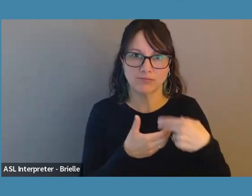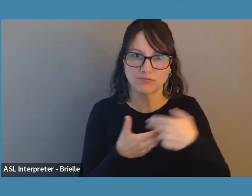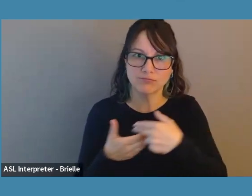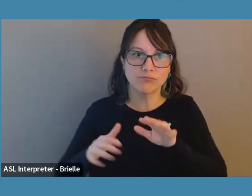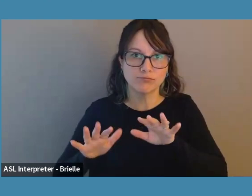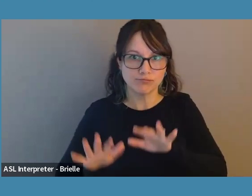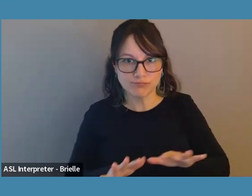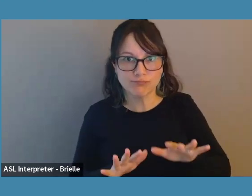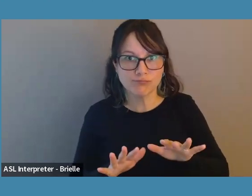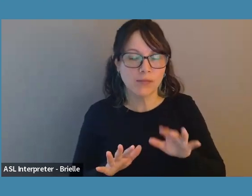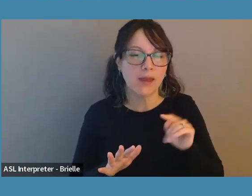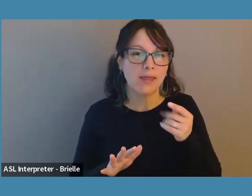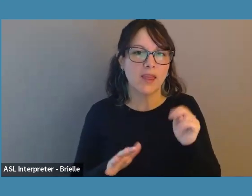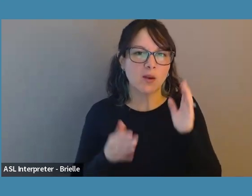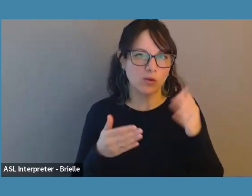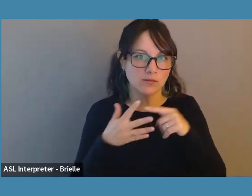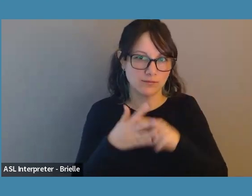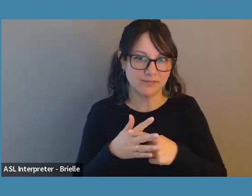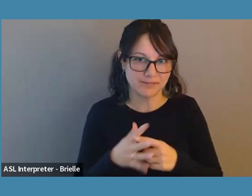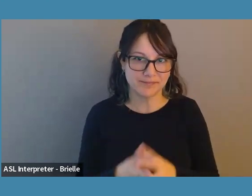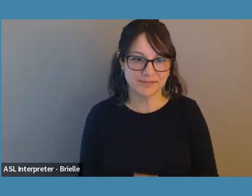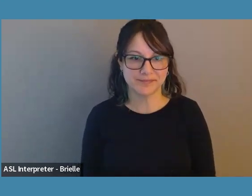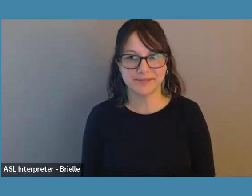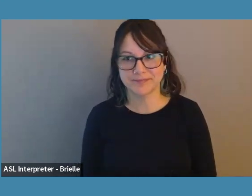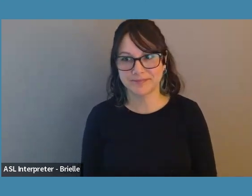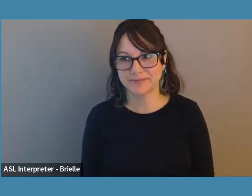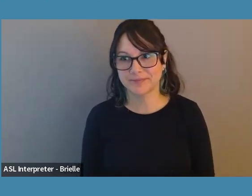get settled, and then we will begin.